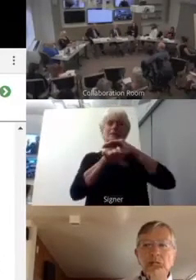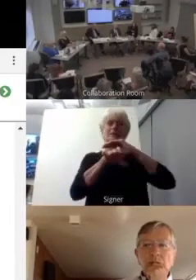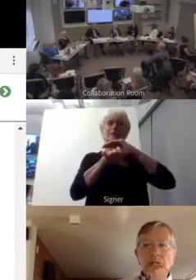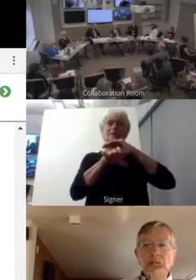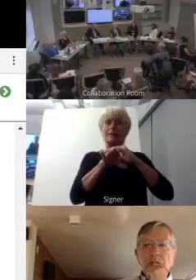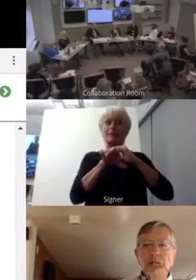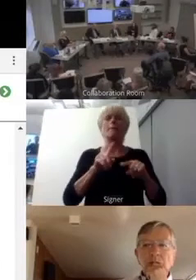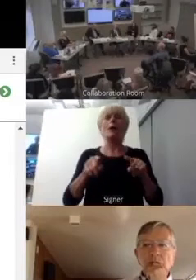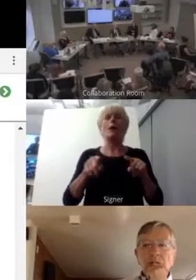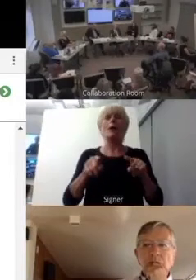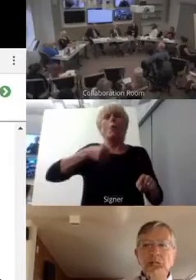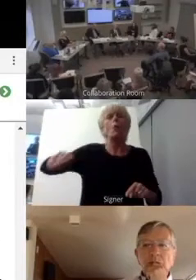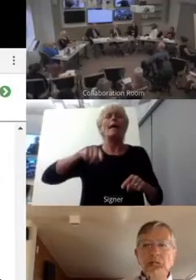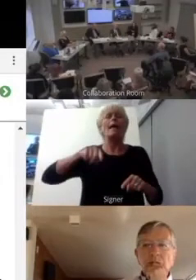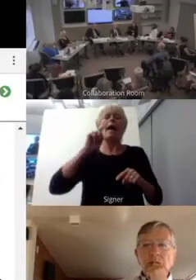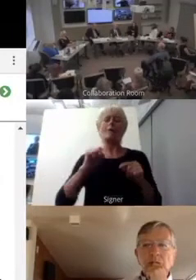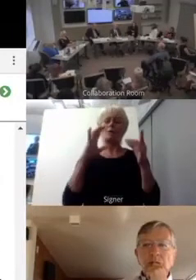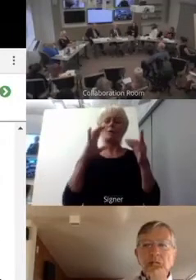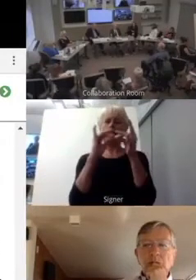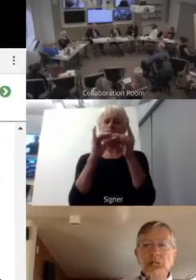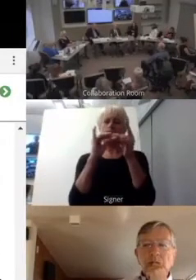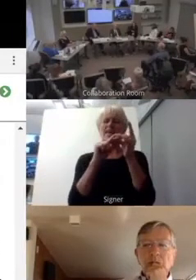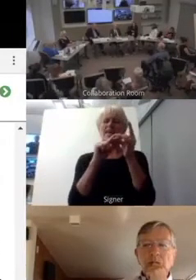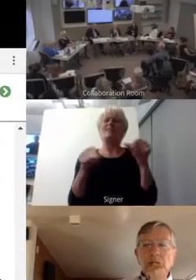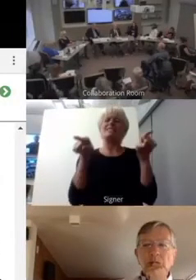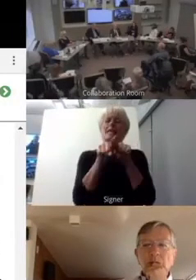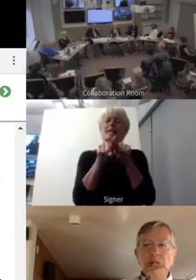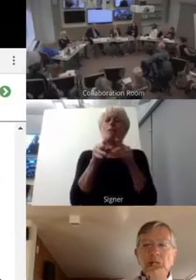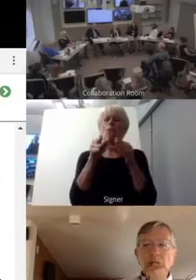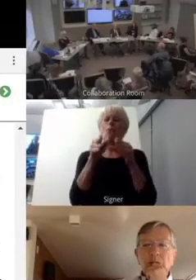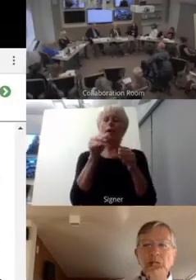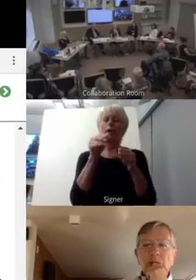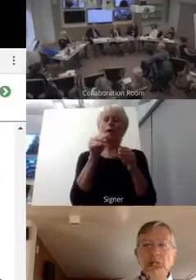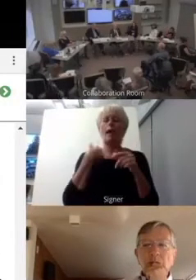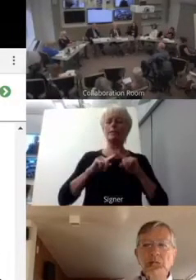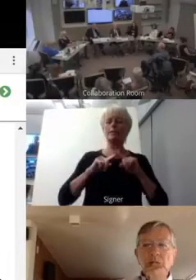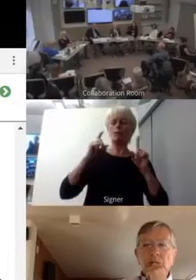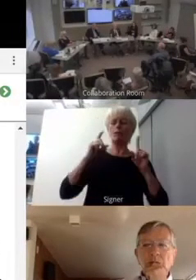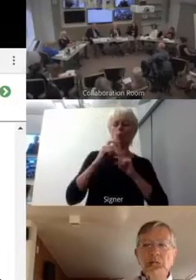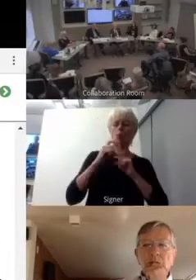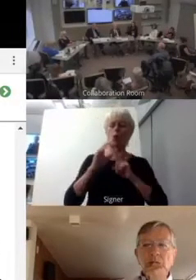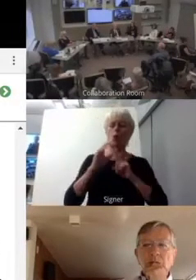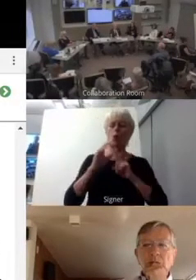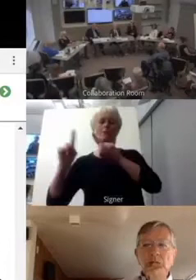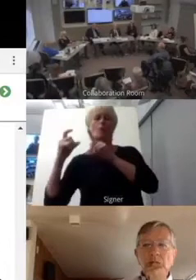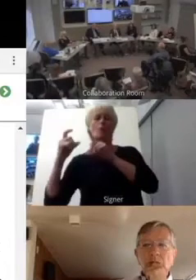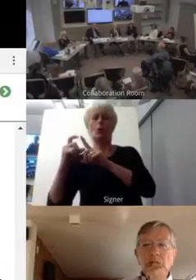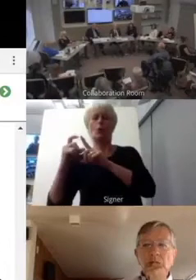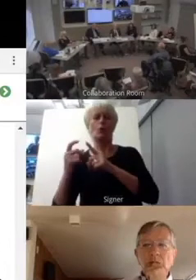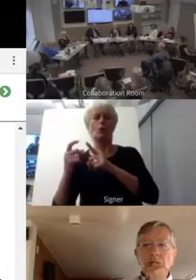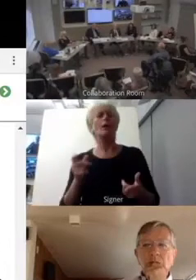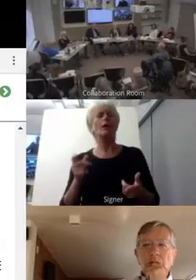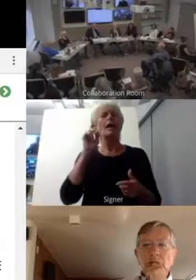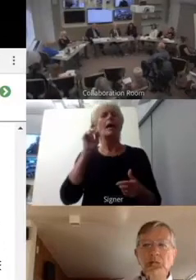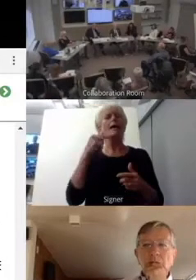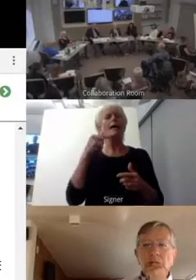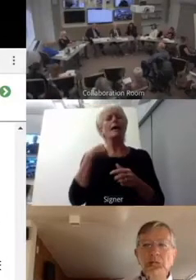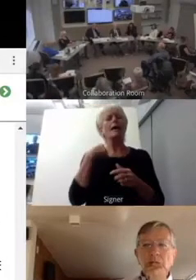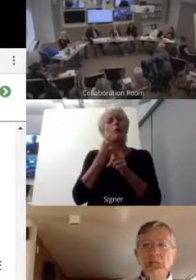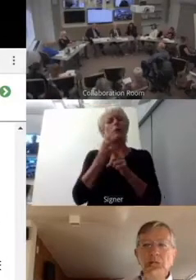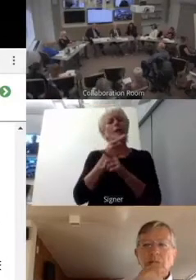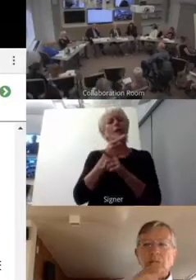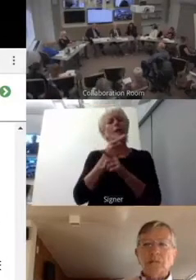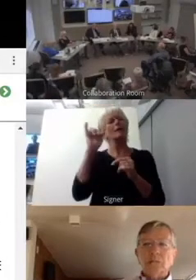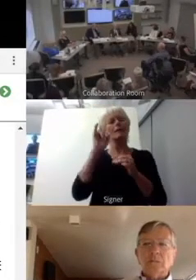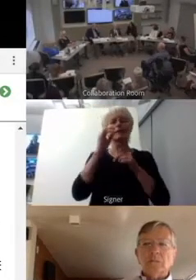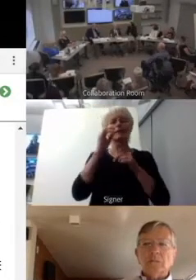be, there's got to be a path to the accessibility that's followed. Right now, everybody says, oh, we need something